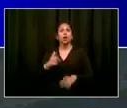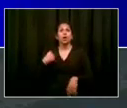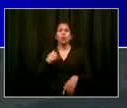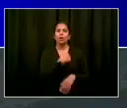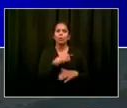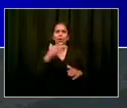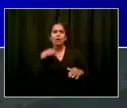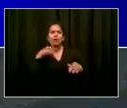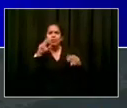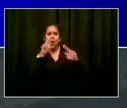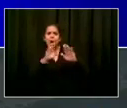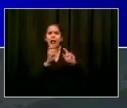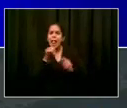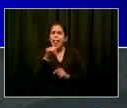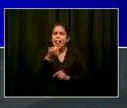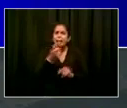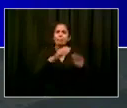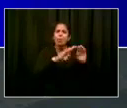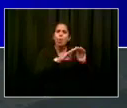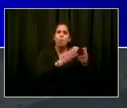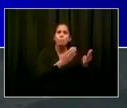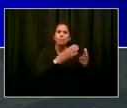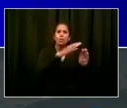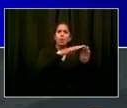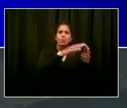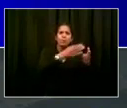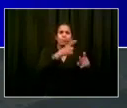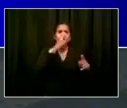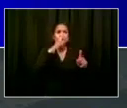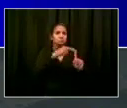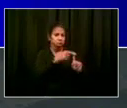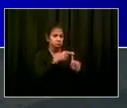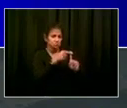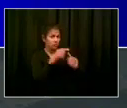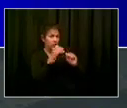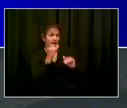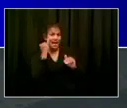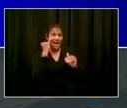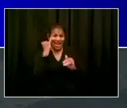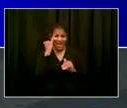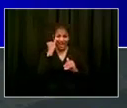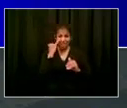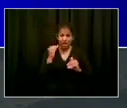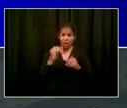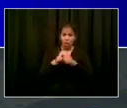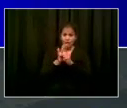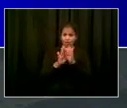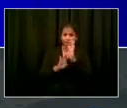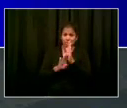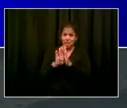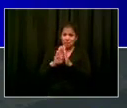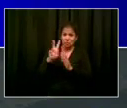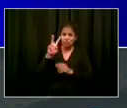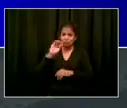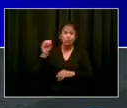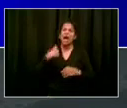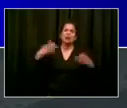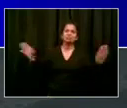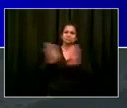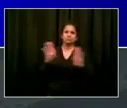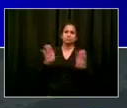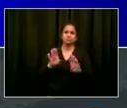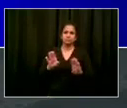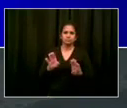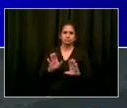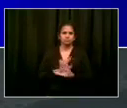average, at that point, we need to immediately reassess indoor dining. Hopefully, we never get there. Hopefully, in fact, we go in the